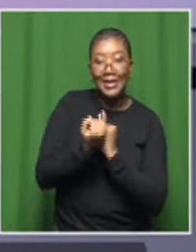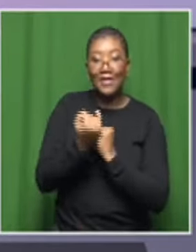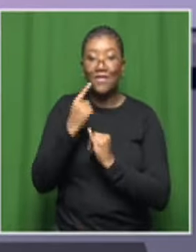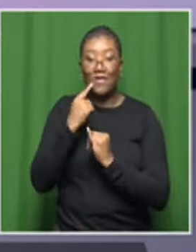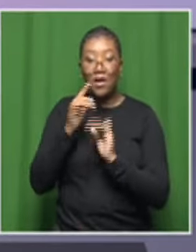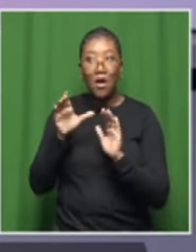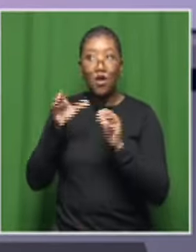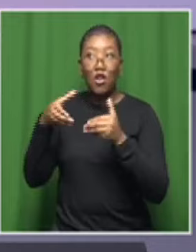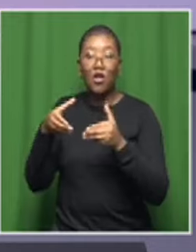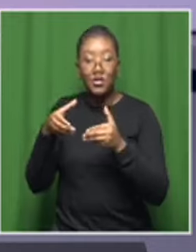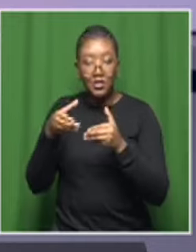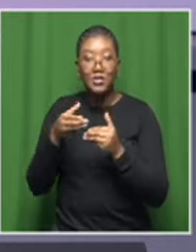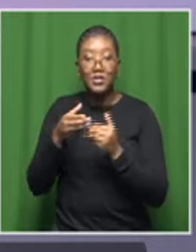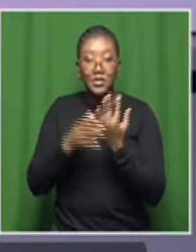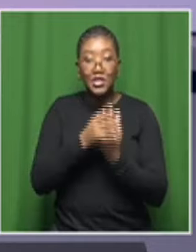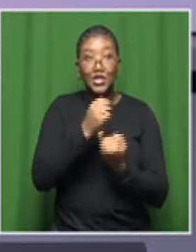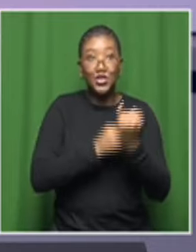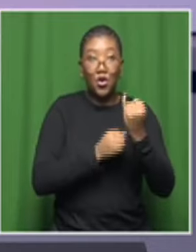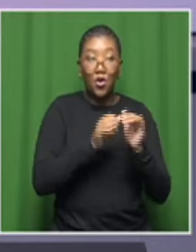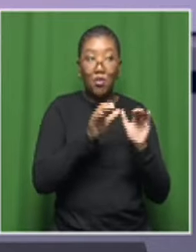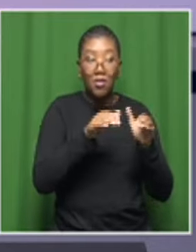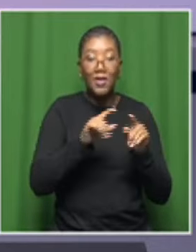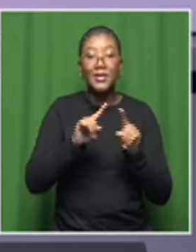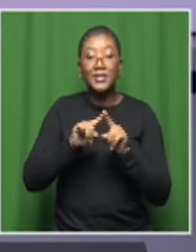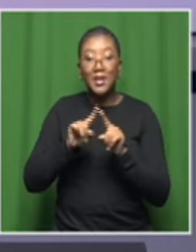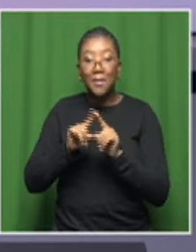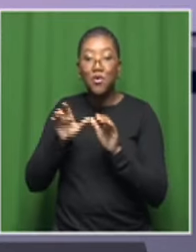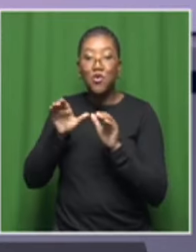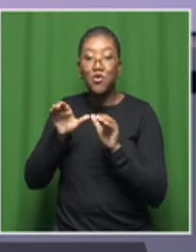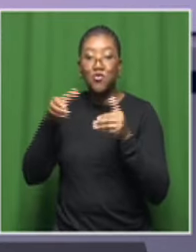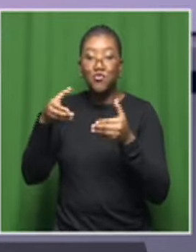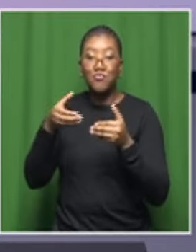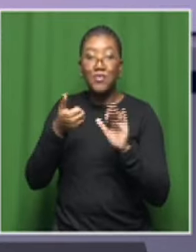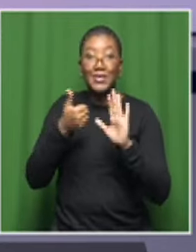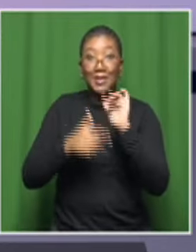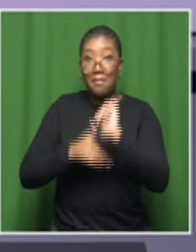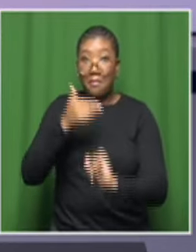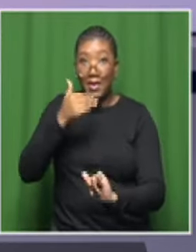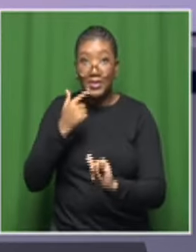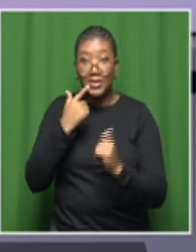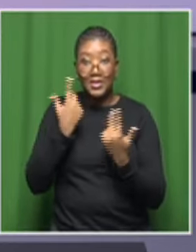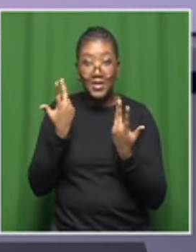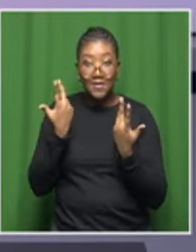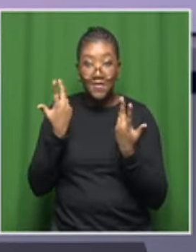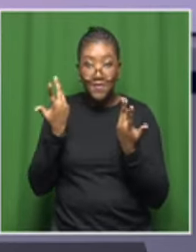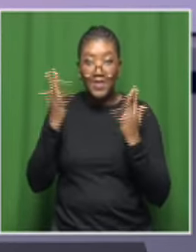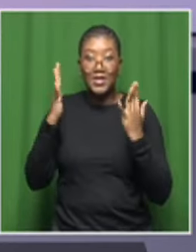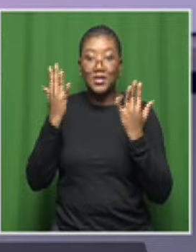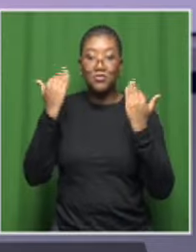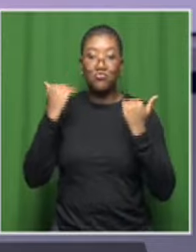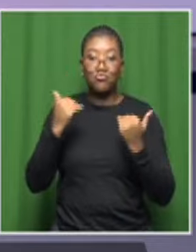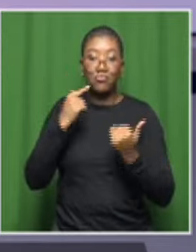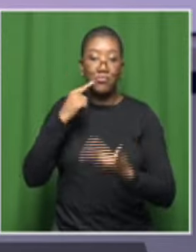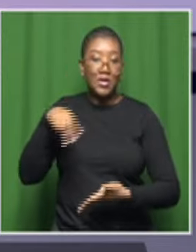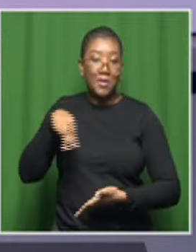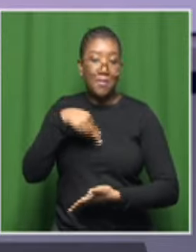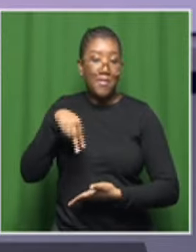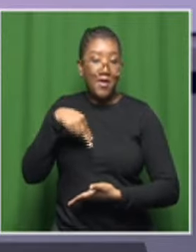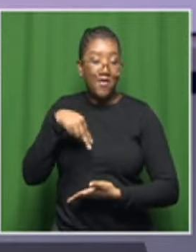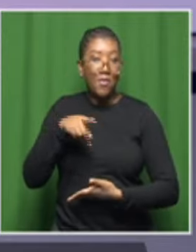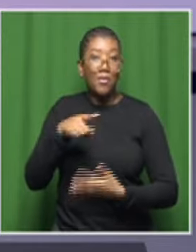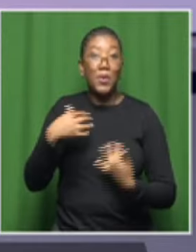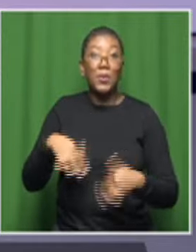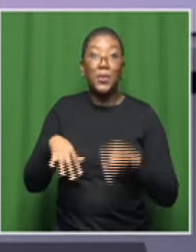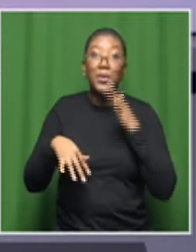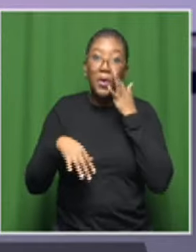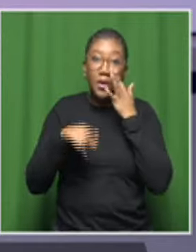work and a group number for 6 months, and then to do a performance. So when that came to an end, we had chat at the academy